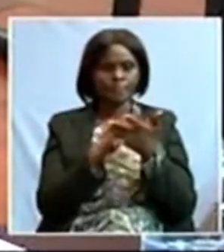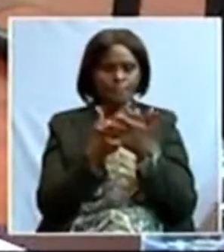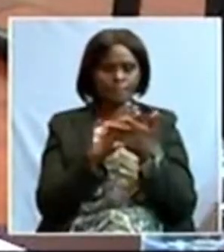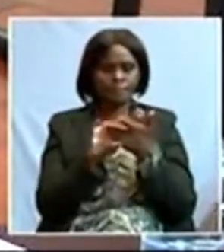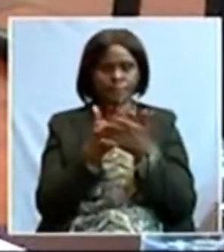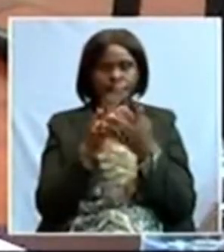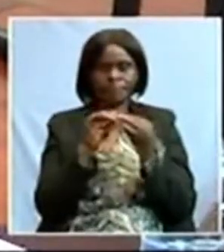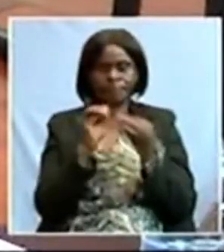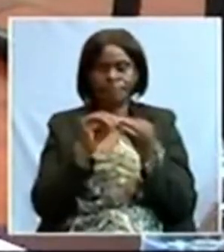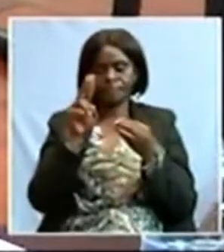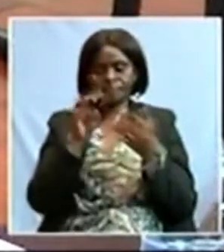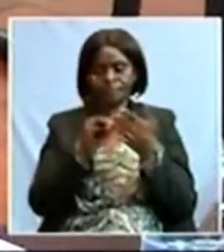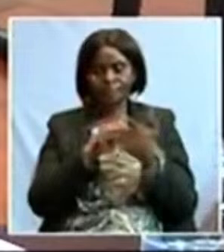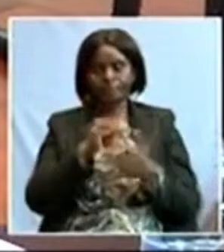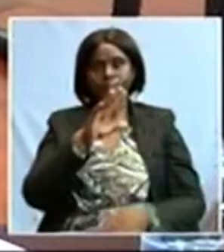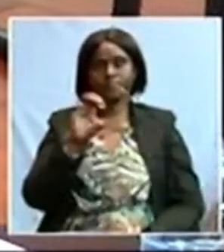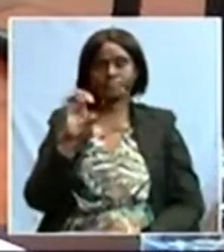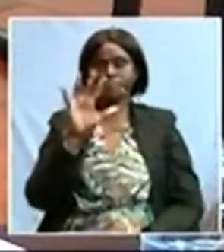into